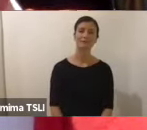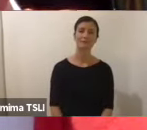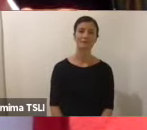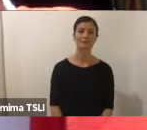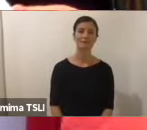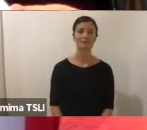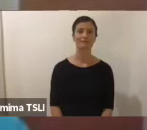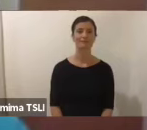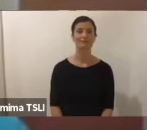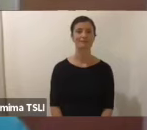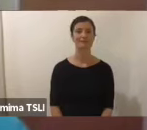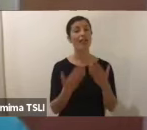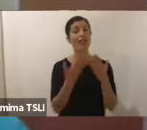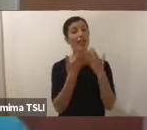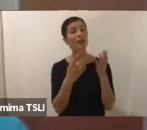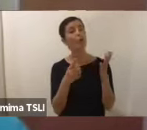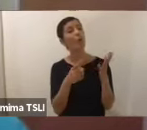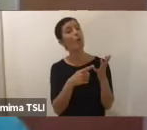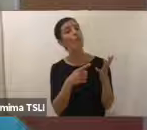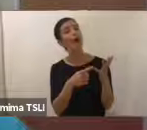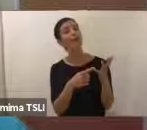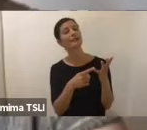upayadi what next